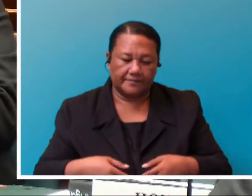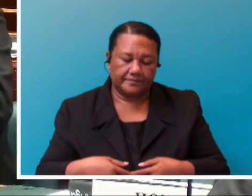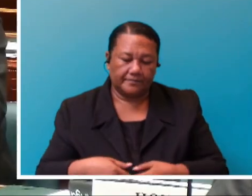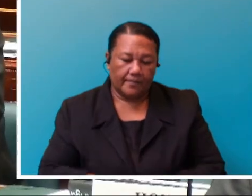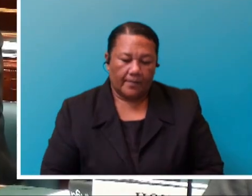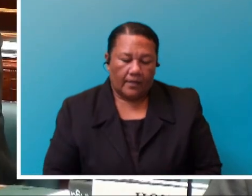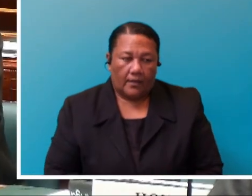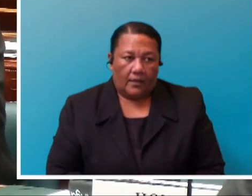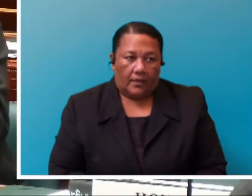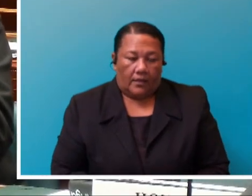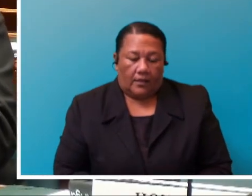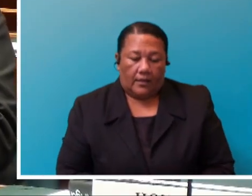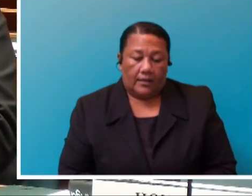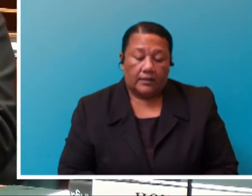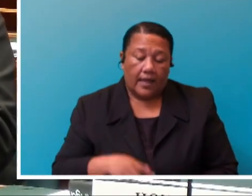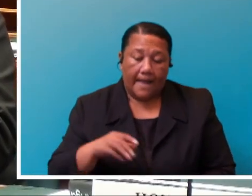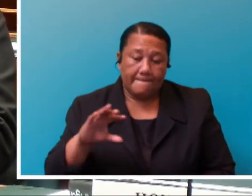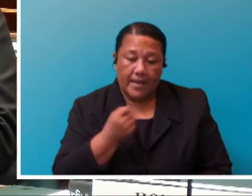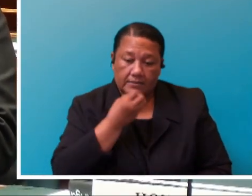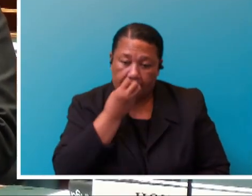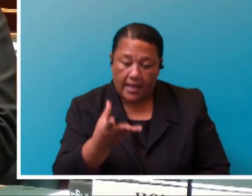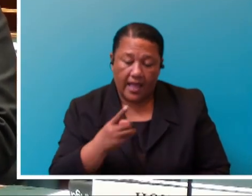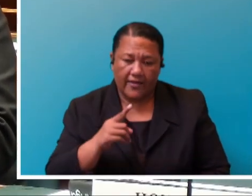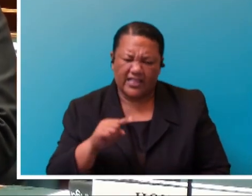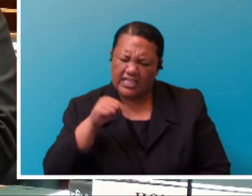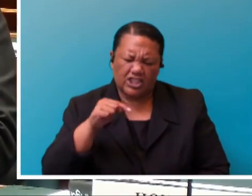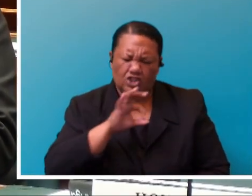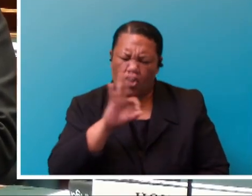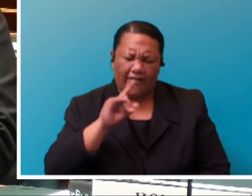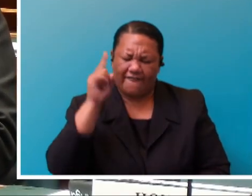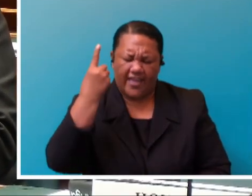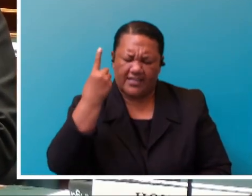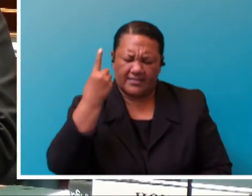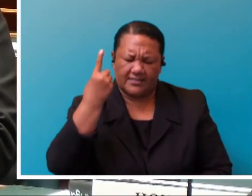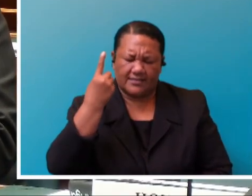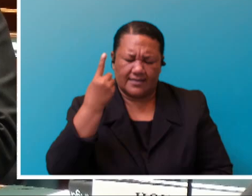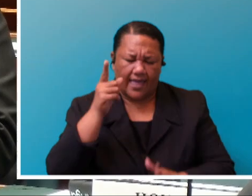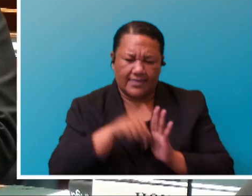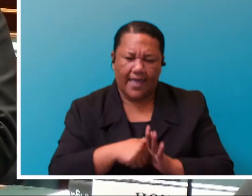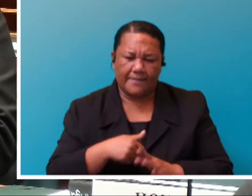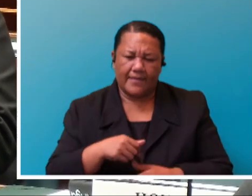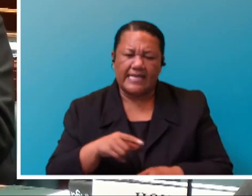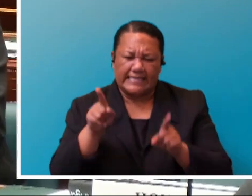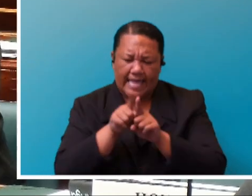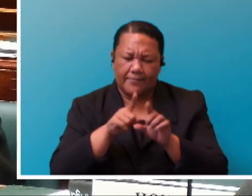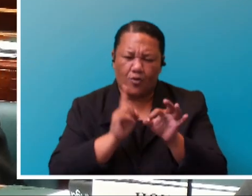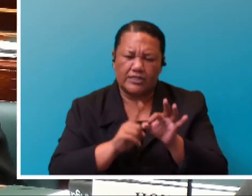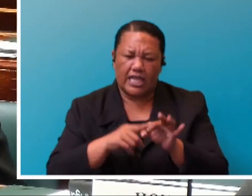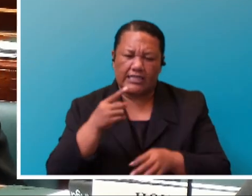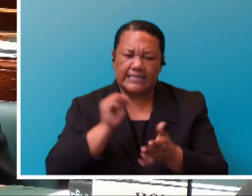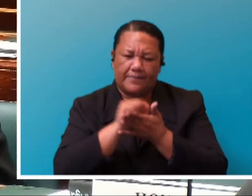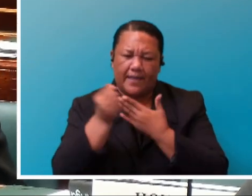not the first time the Honourable Member has raised this issue. The same question was posed in September 2024,